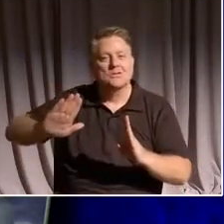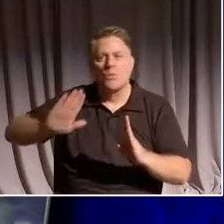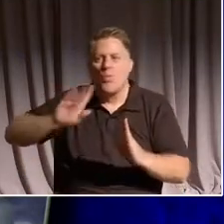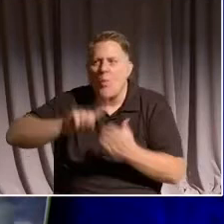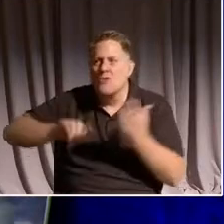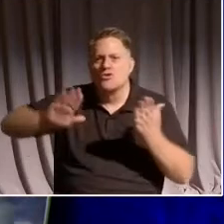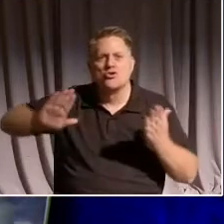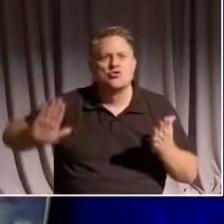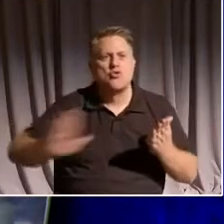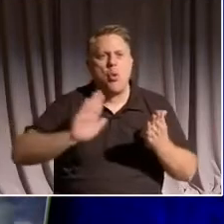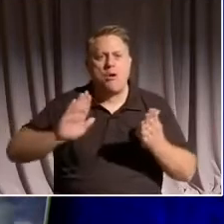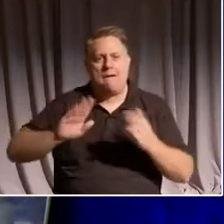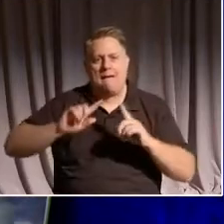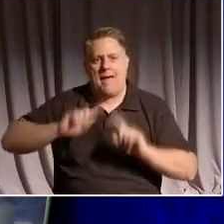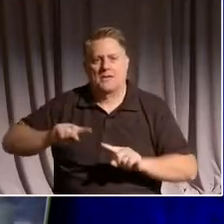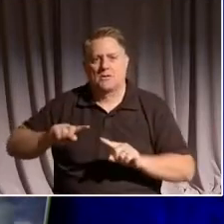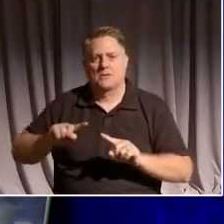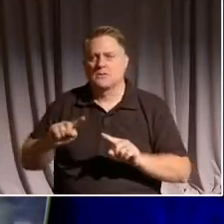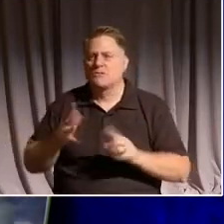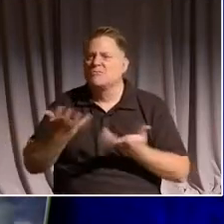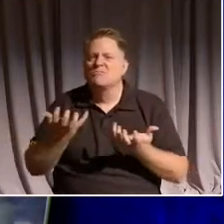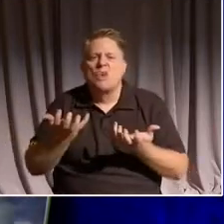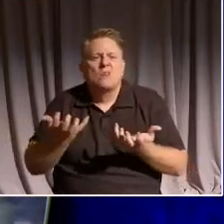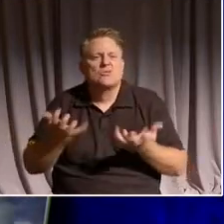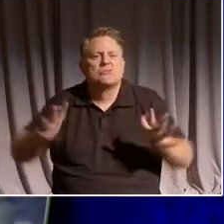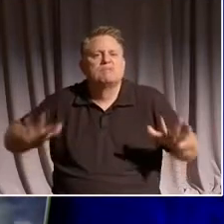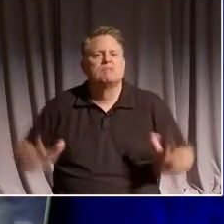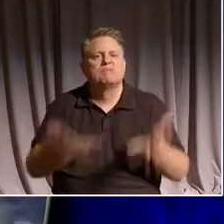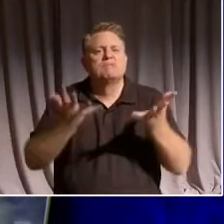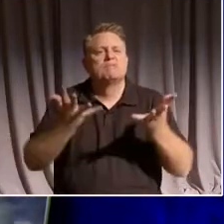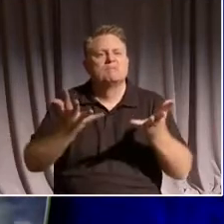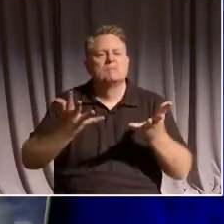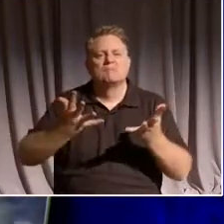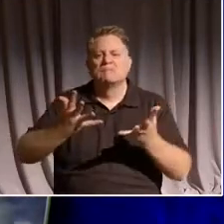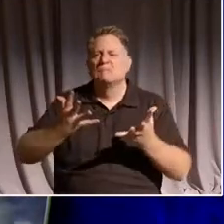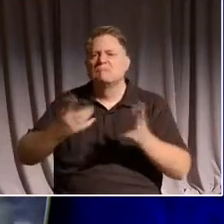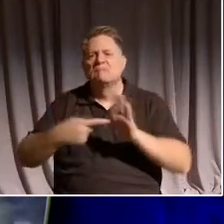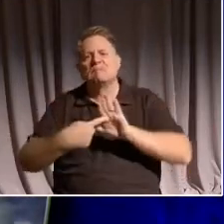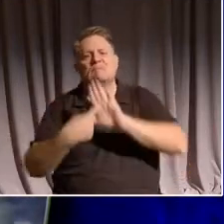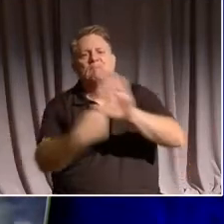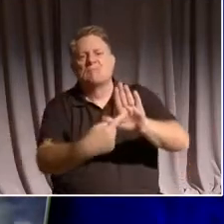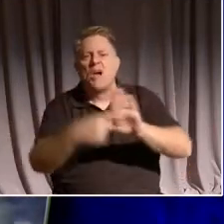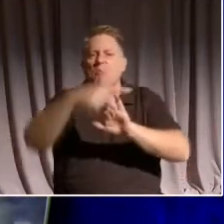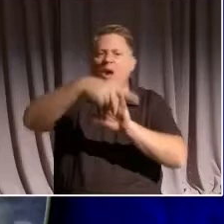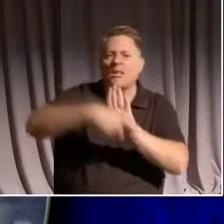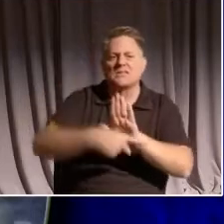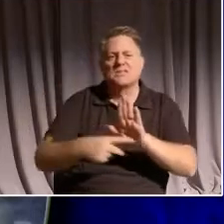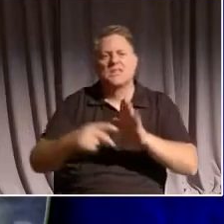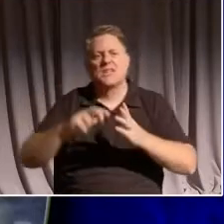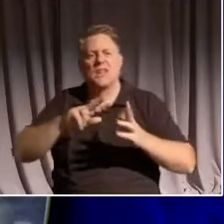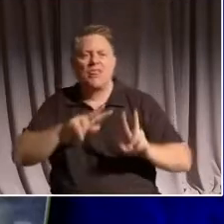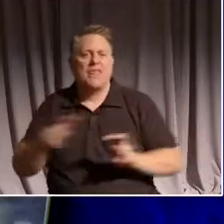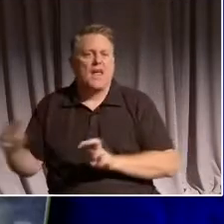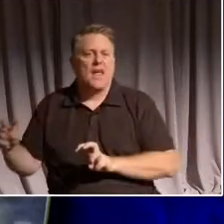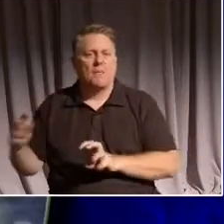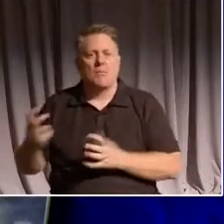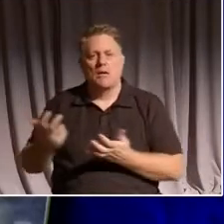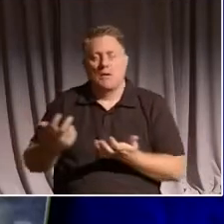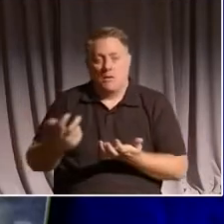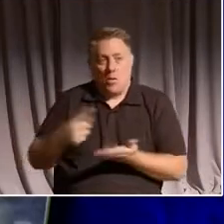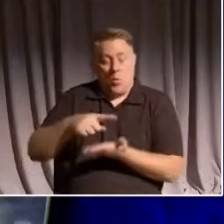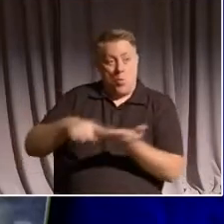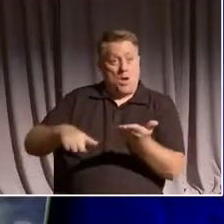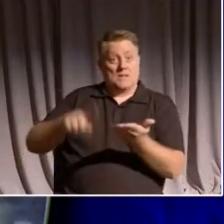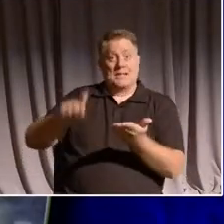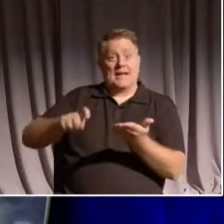answers. What would you like to lift up that you've heard today, whether it's a policy issue or a theme? What do you think's perhaps